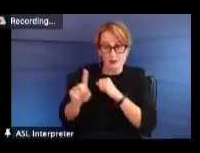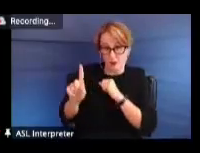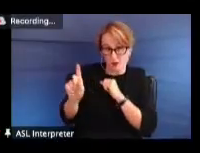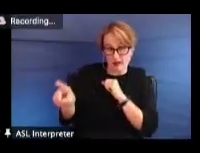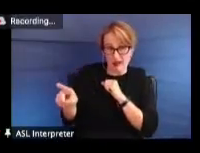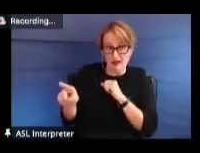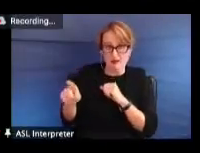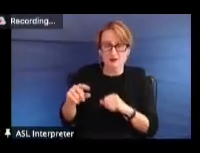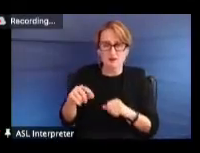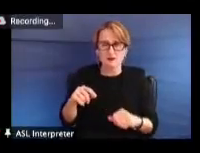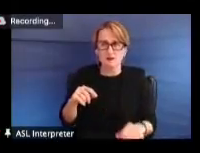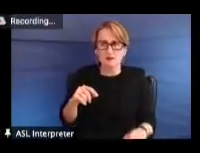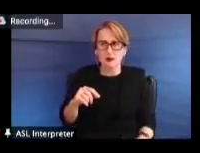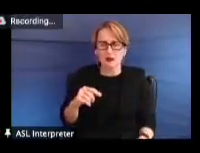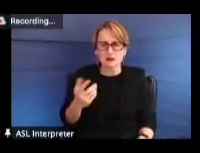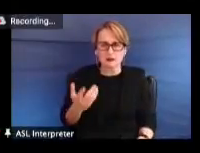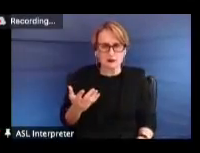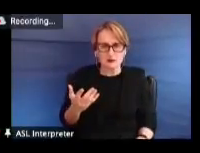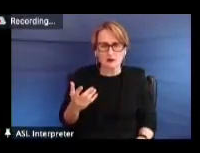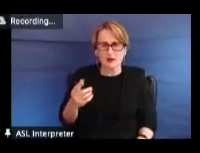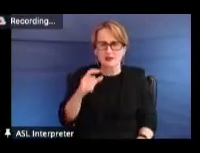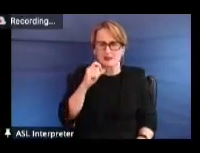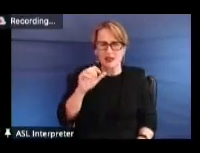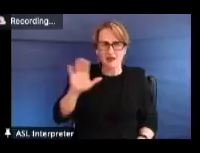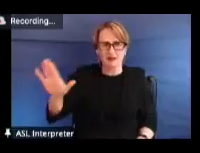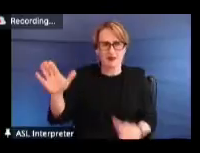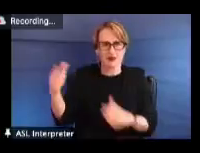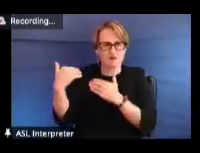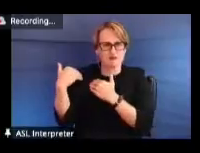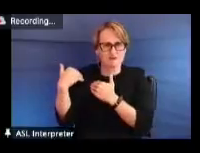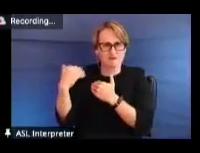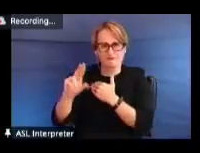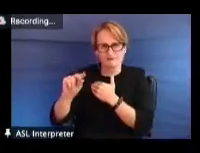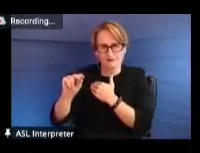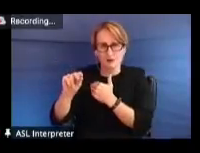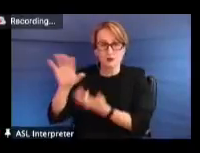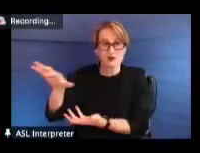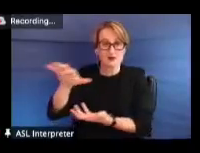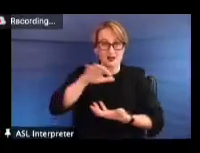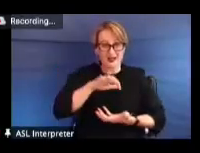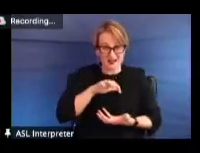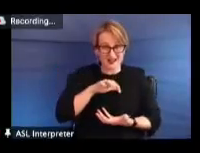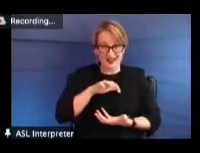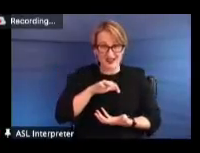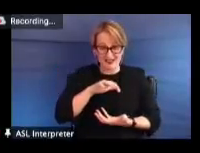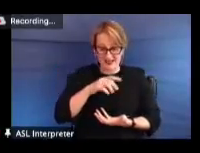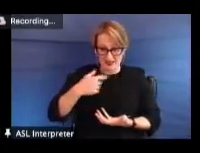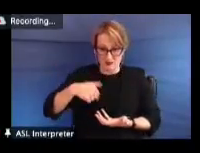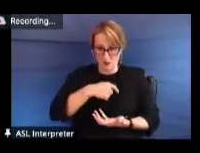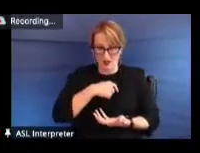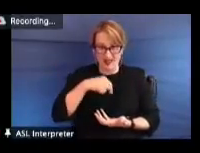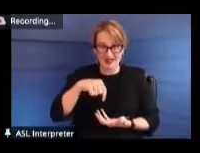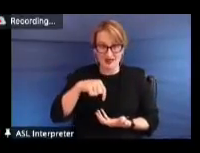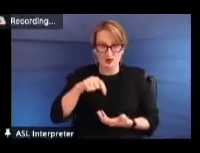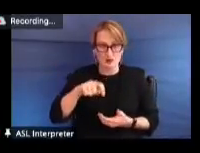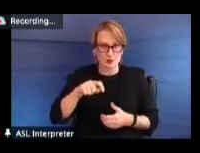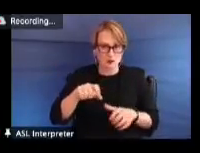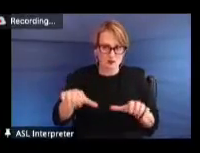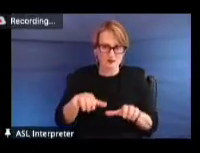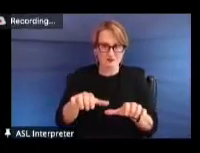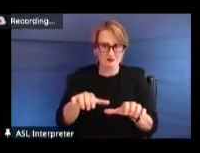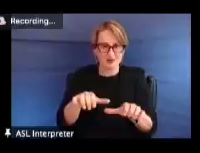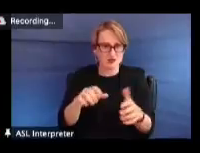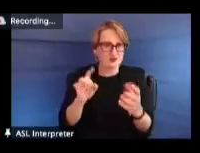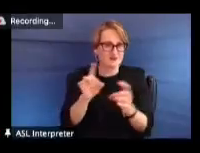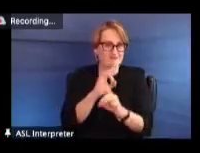not what they were ever supposed to be doing. It was all supposed to be coming to us, and then this is just, it's